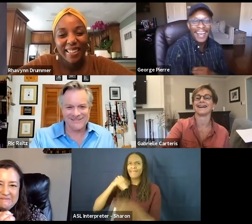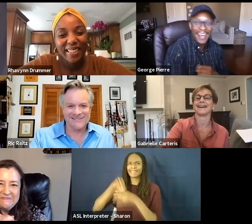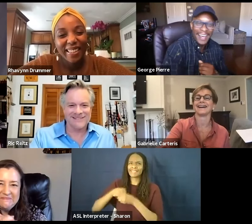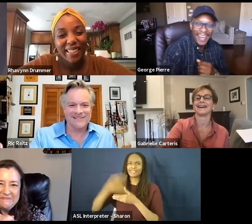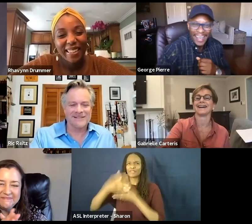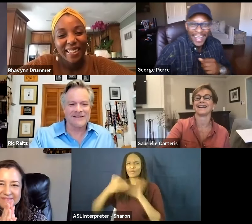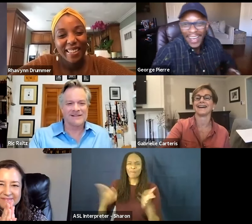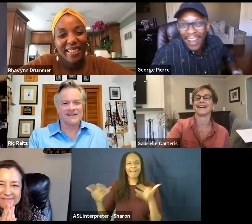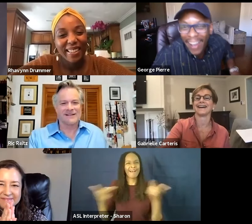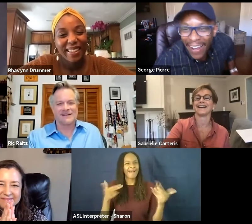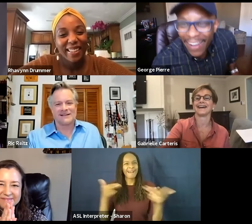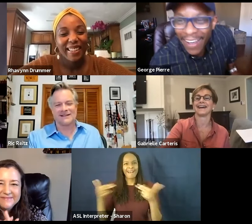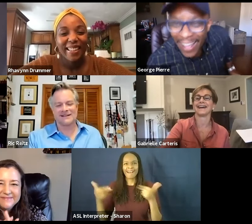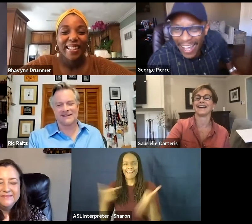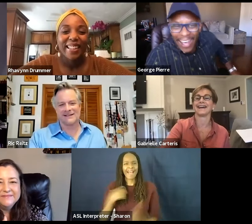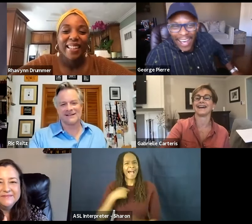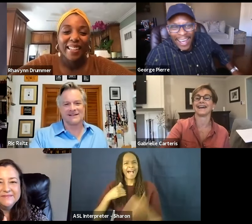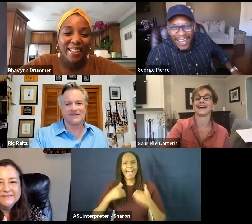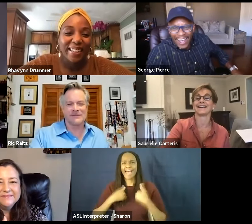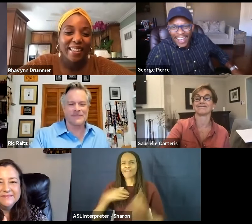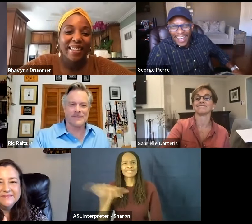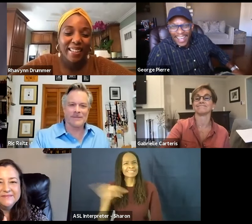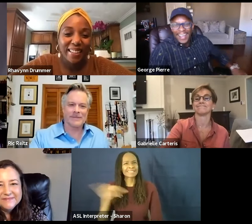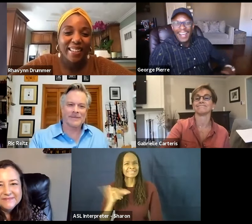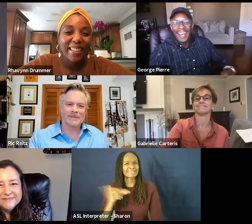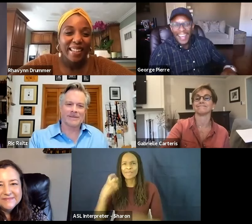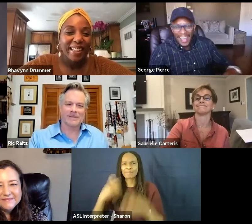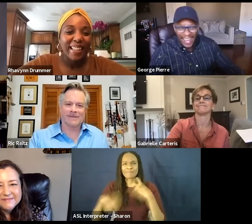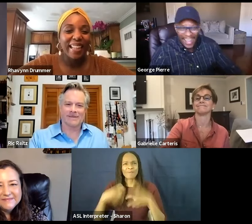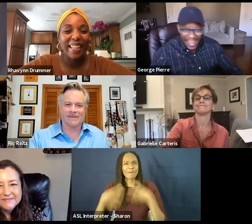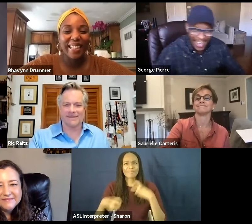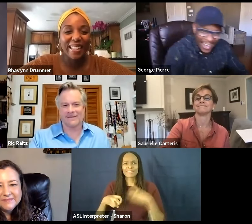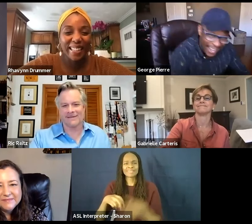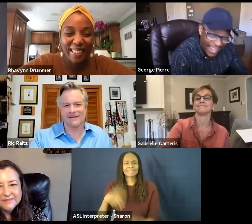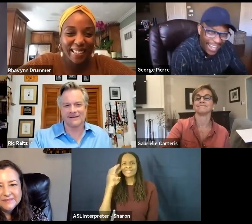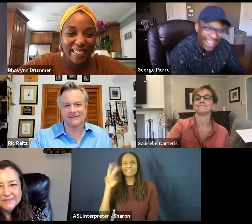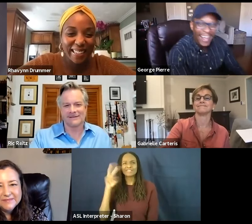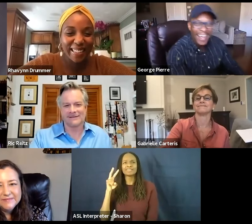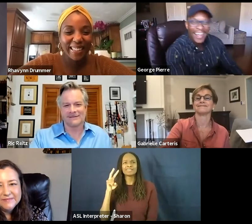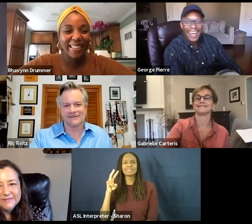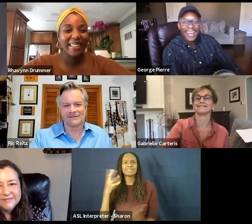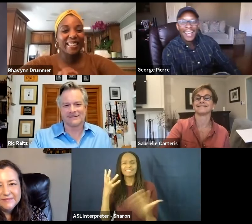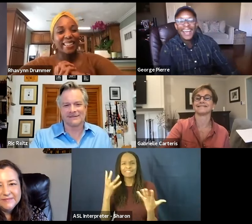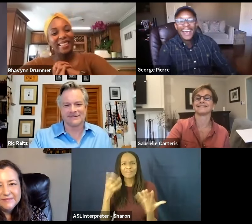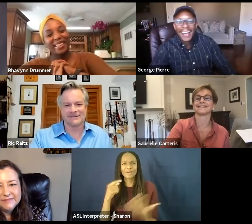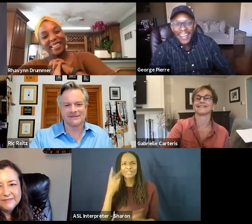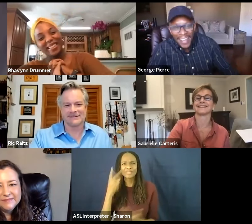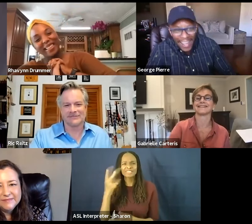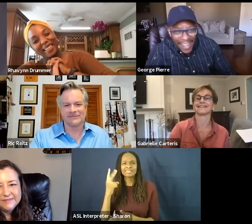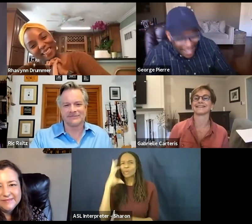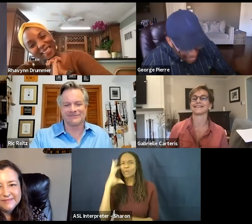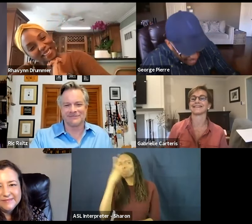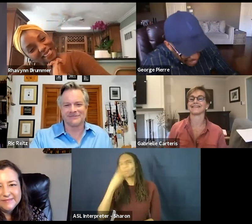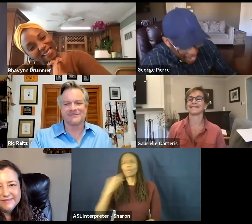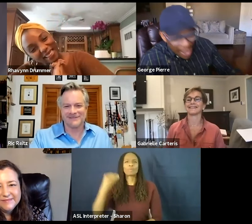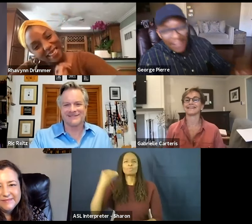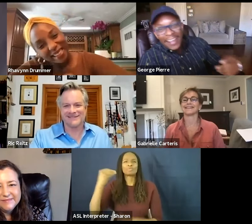I face the same dilemma because look at the youthful beauty of my two competitors on this same Zoom